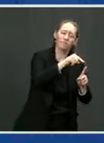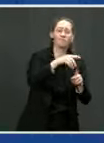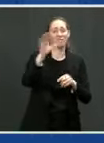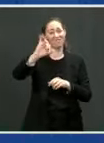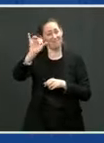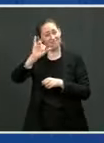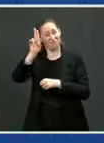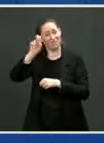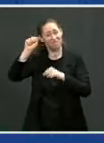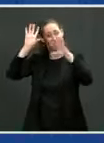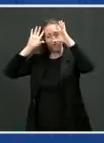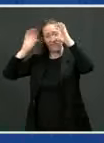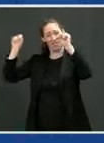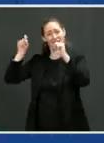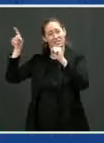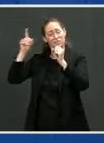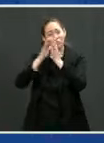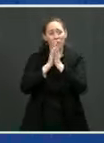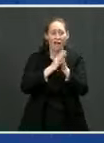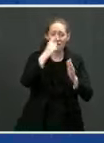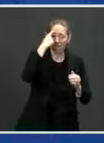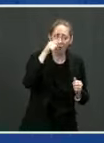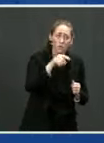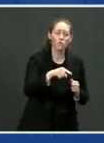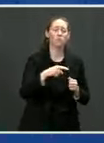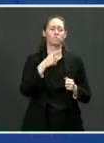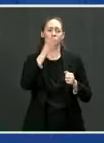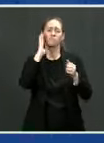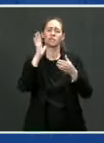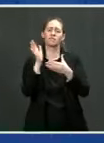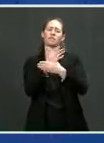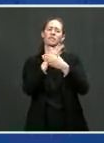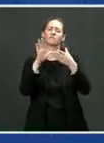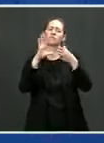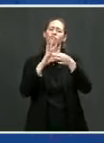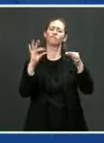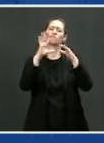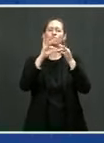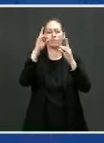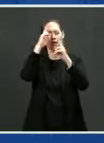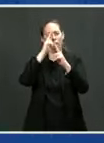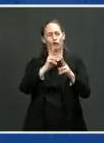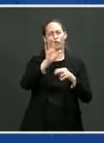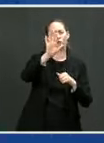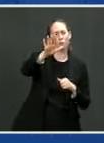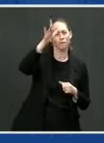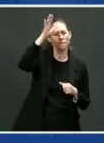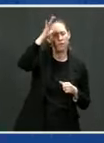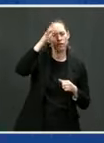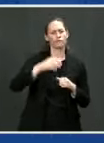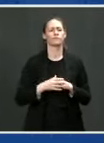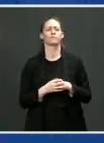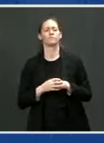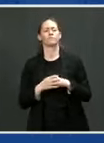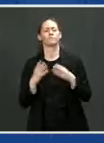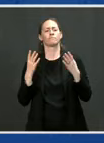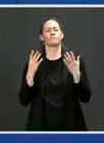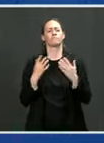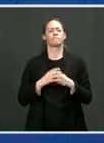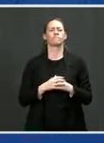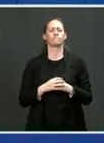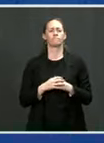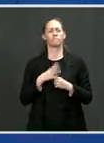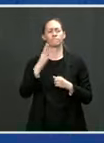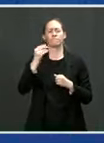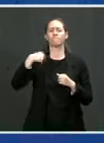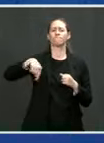today to offer words of tribute to Billy. We also hope that this tribute is a comfort to members of the Capitol Police Force